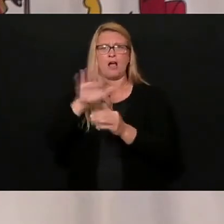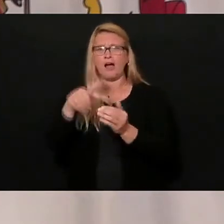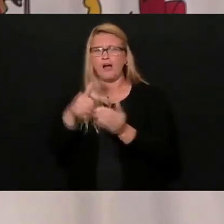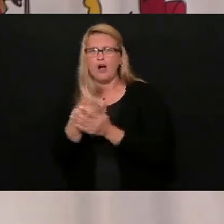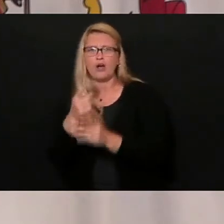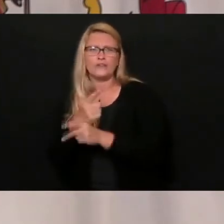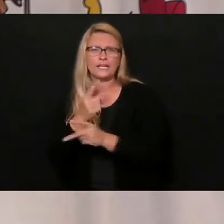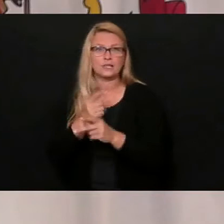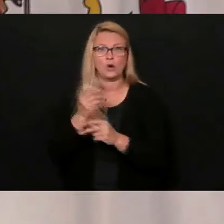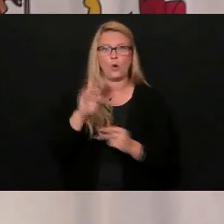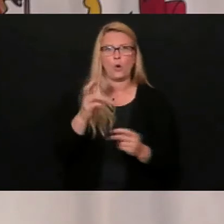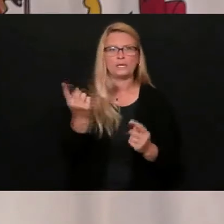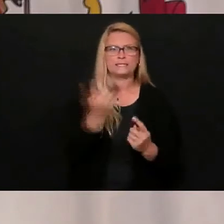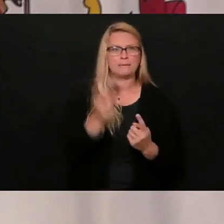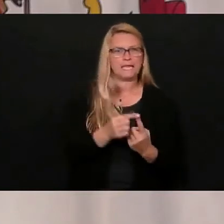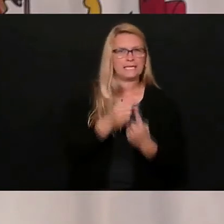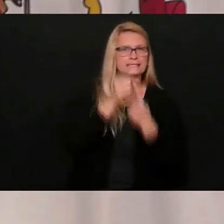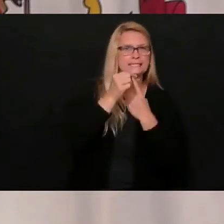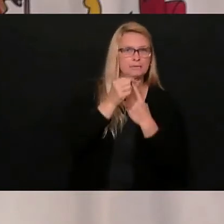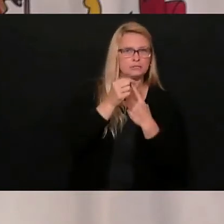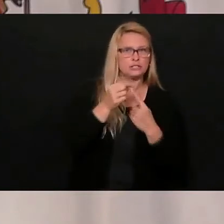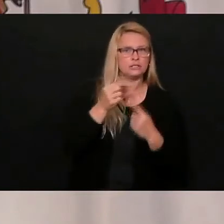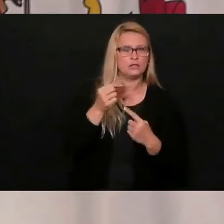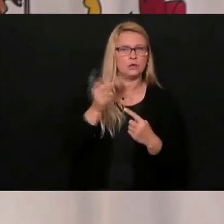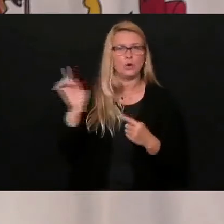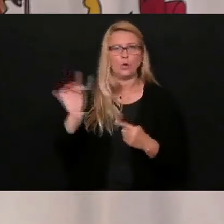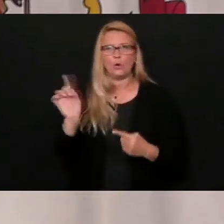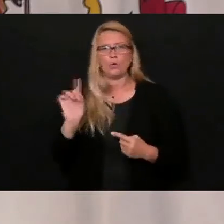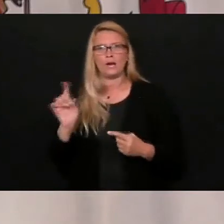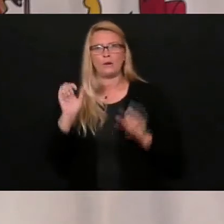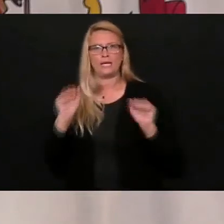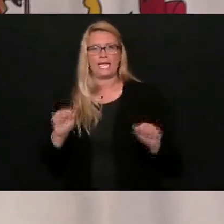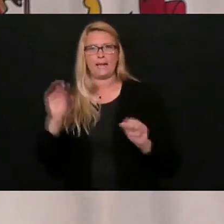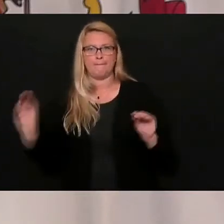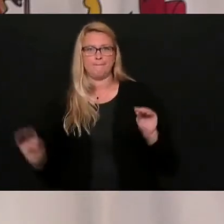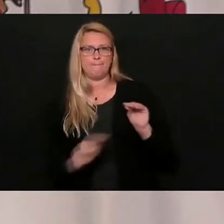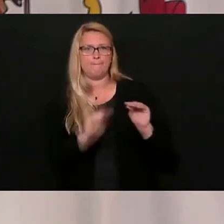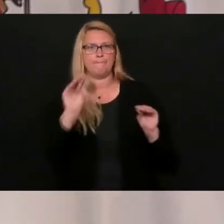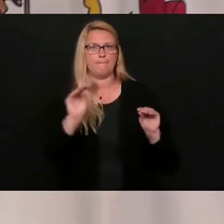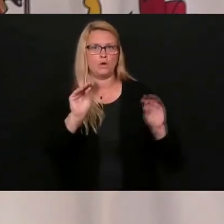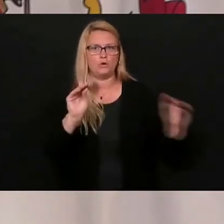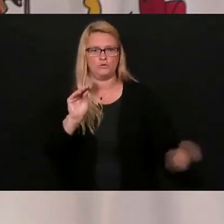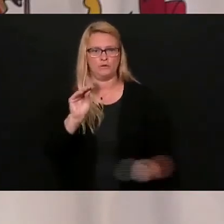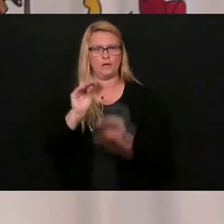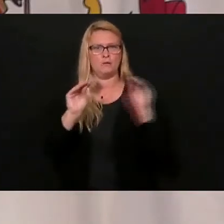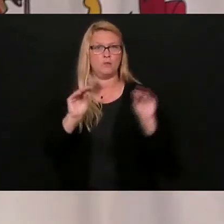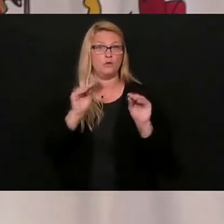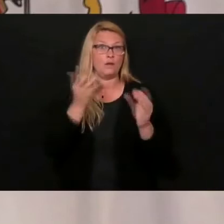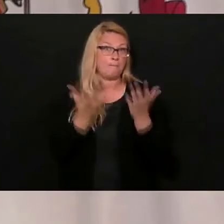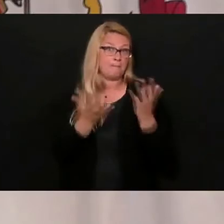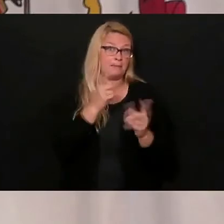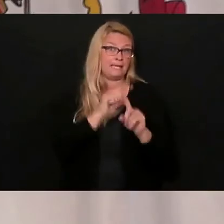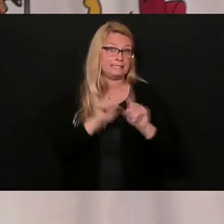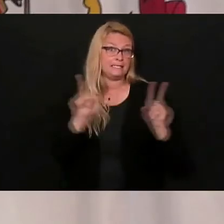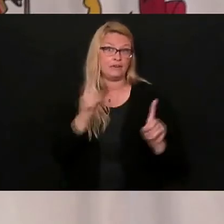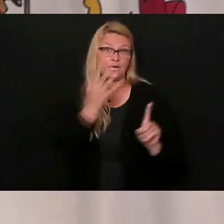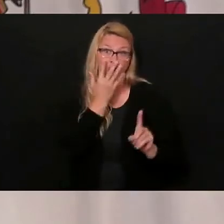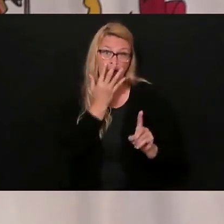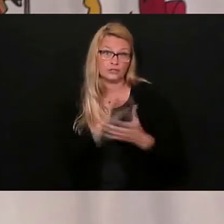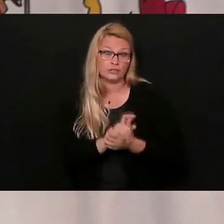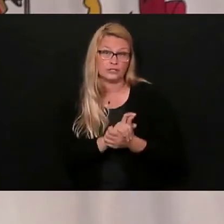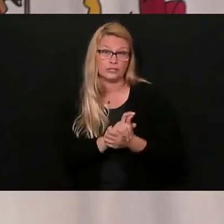not an exception that where we can move a county into a different color. Now, that expert